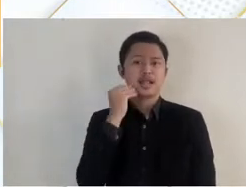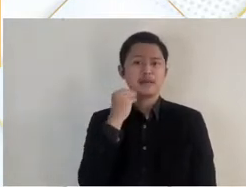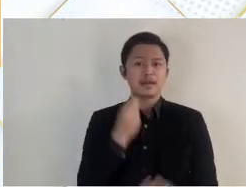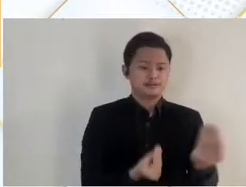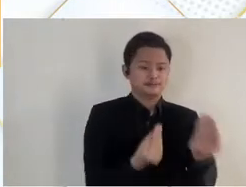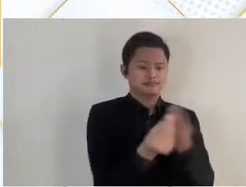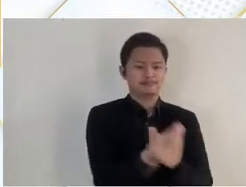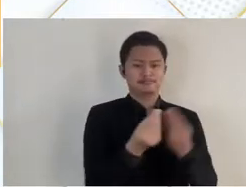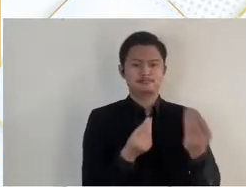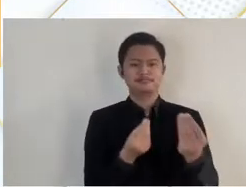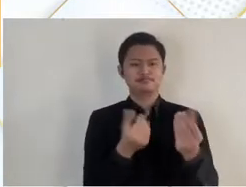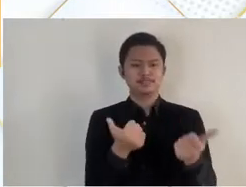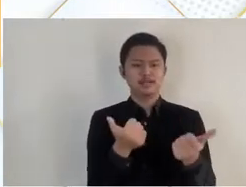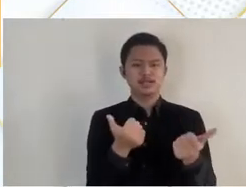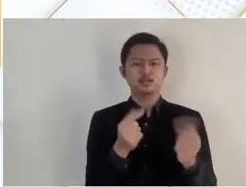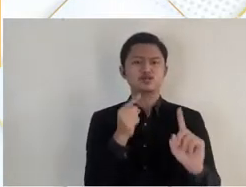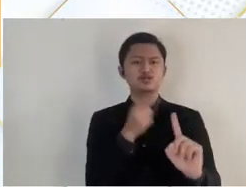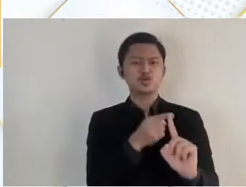to level up